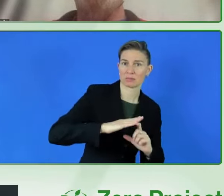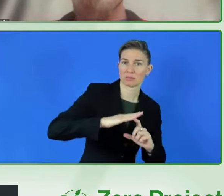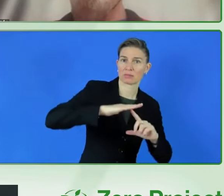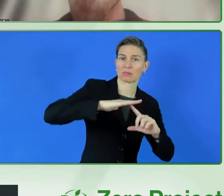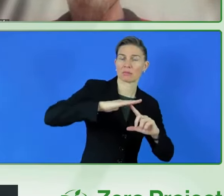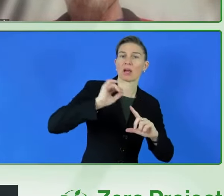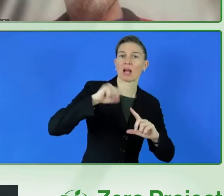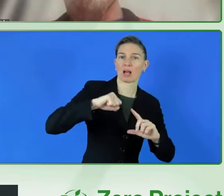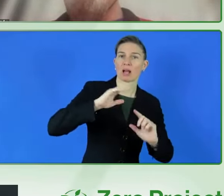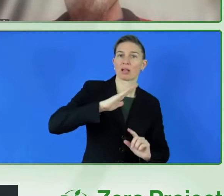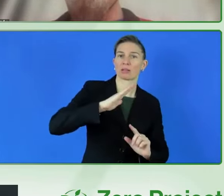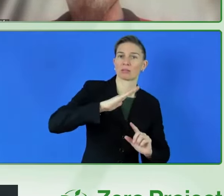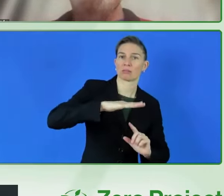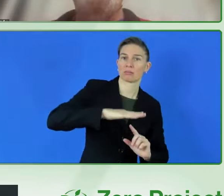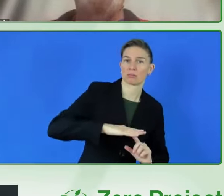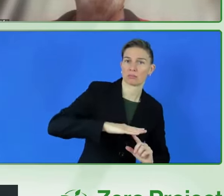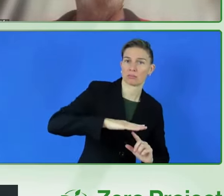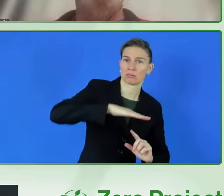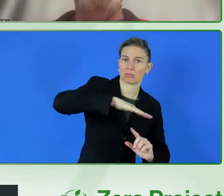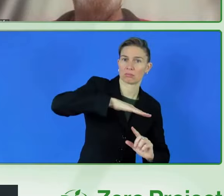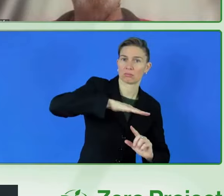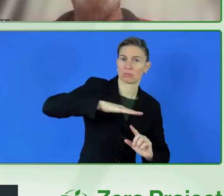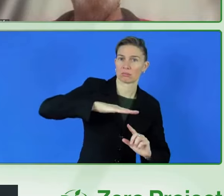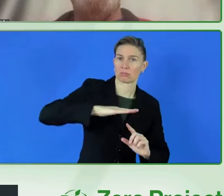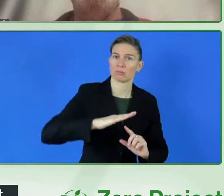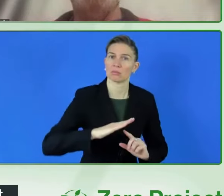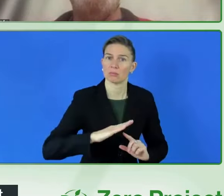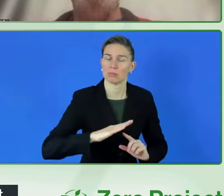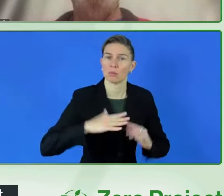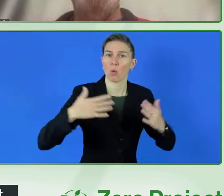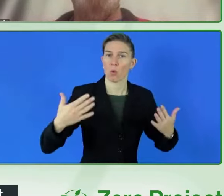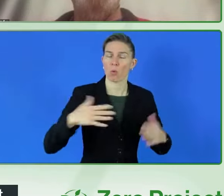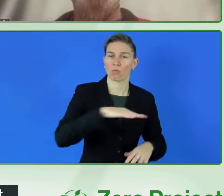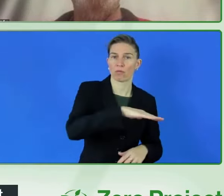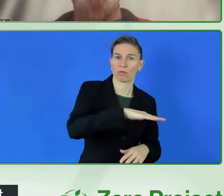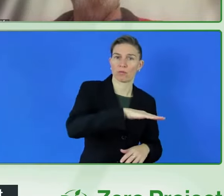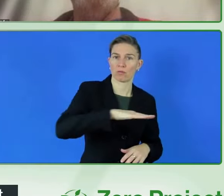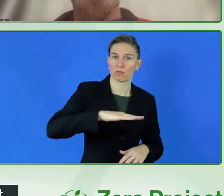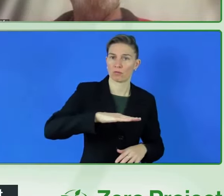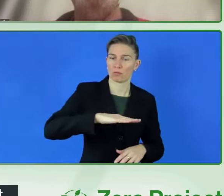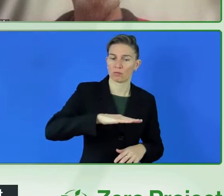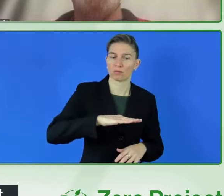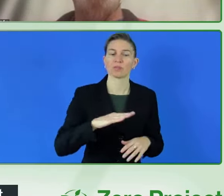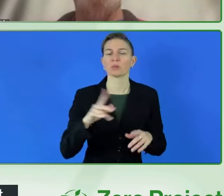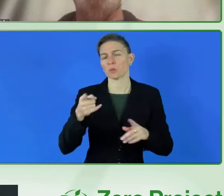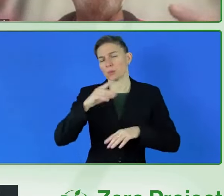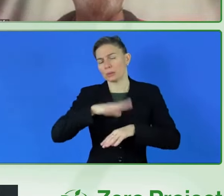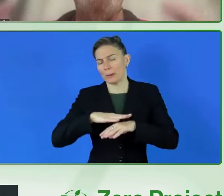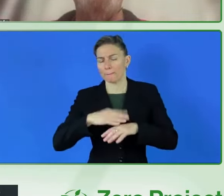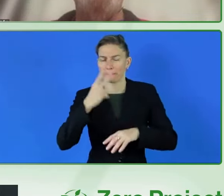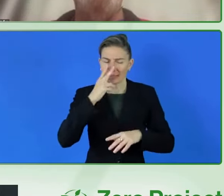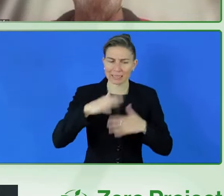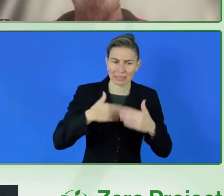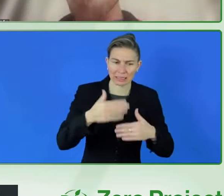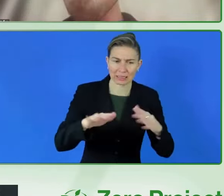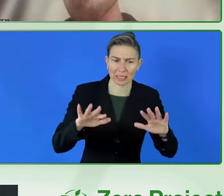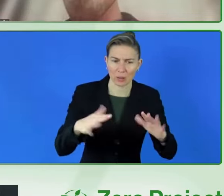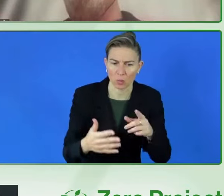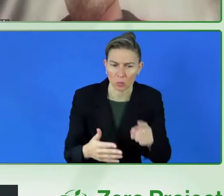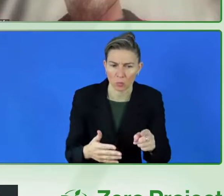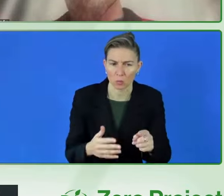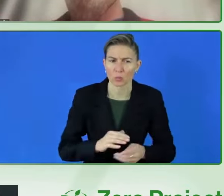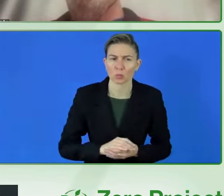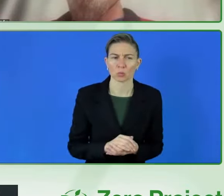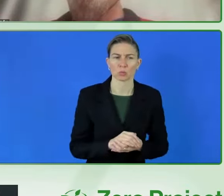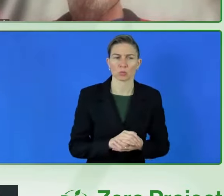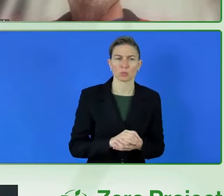we'll probably want that loading from both sides, but that will come with time. This is the first prototype that we've